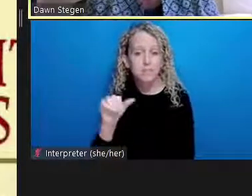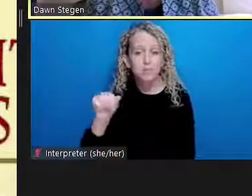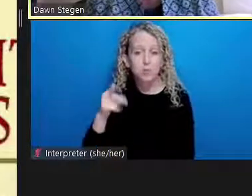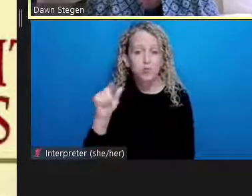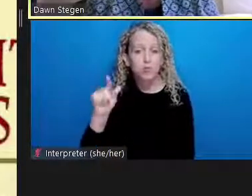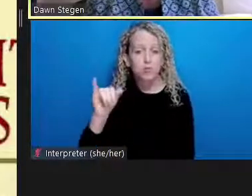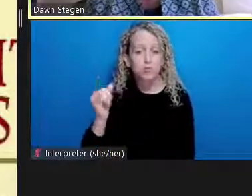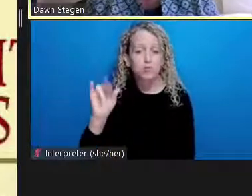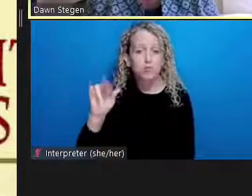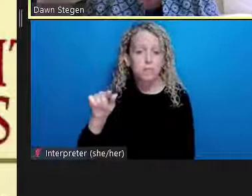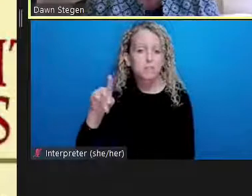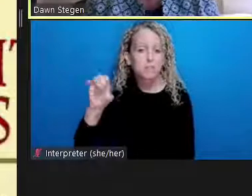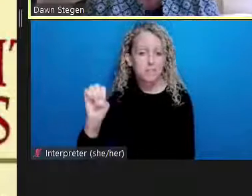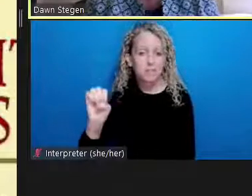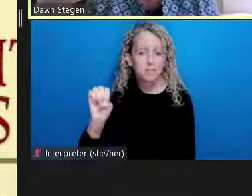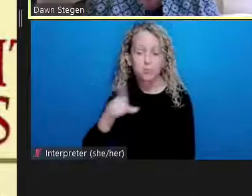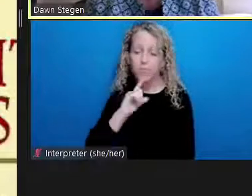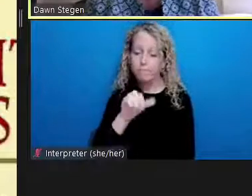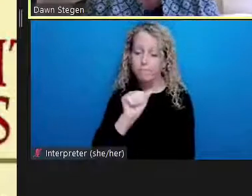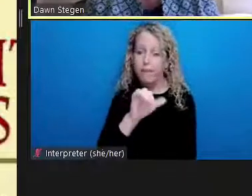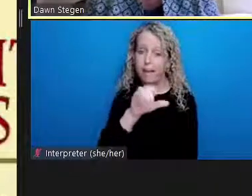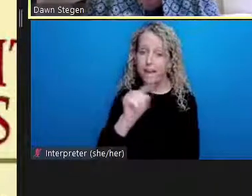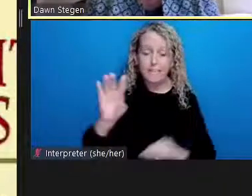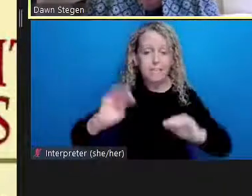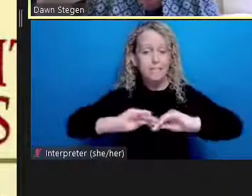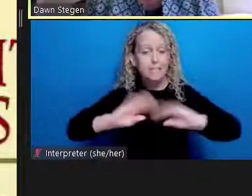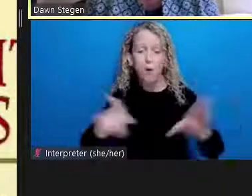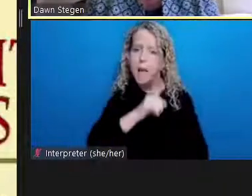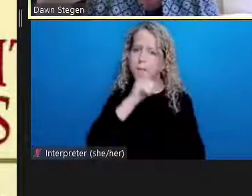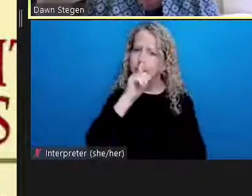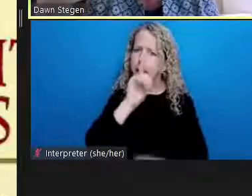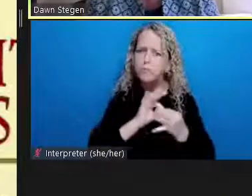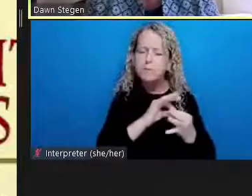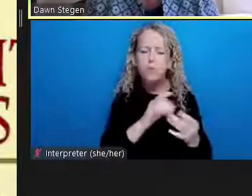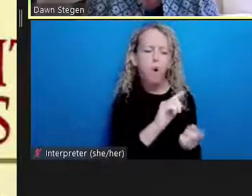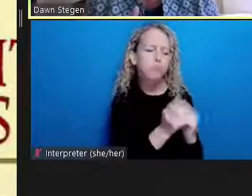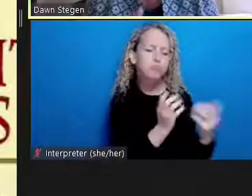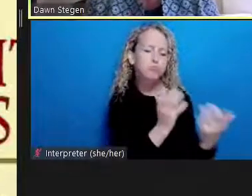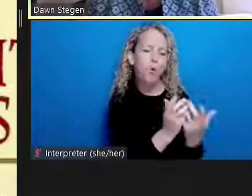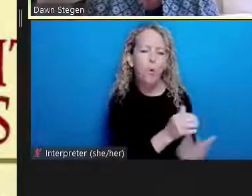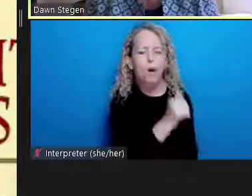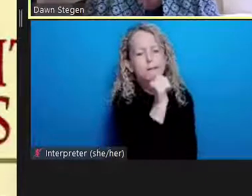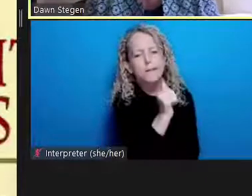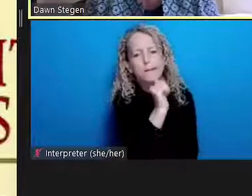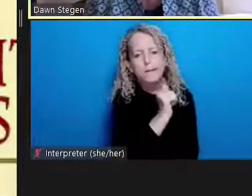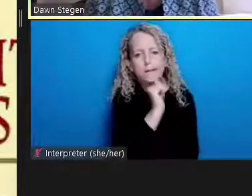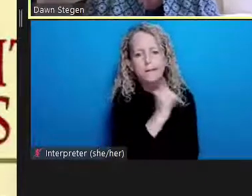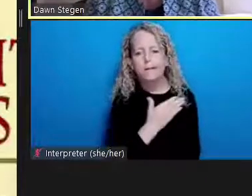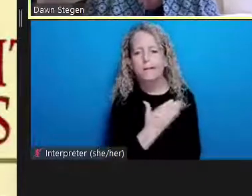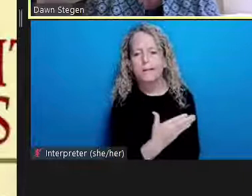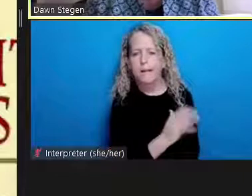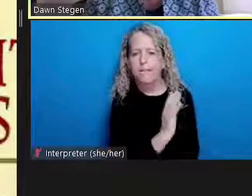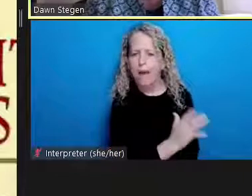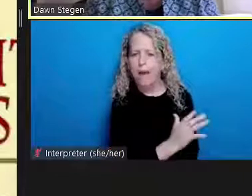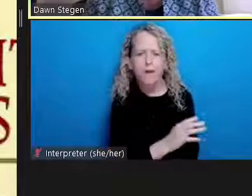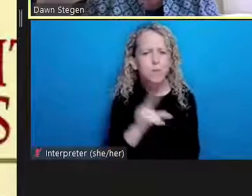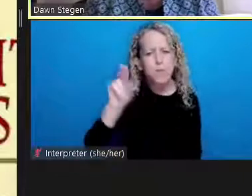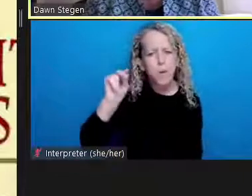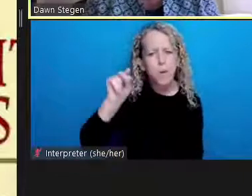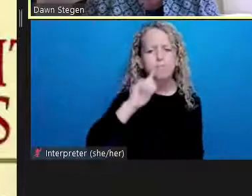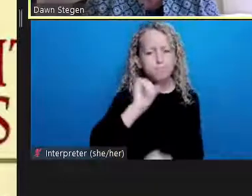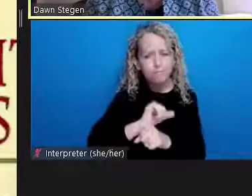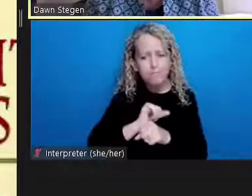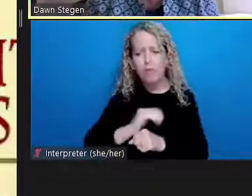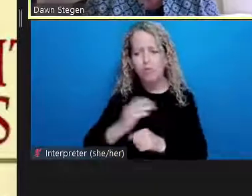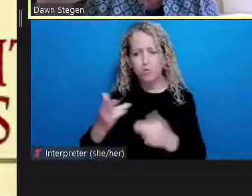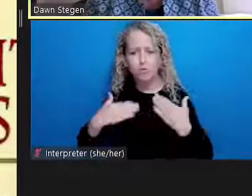clear. This is not about accommodation, and it's not about being tolerant. Recognition that accessibility is a human right for